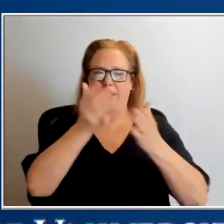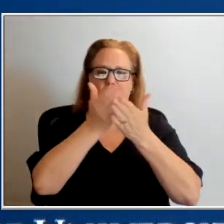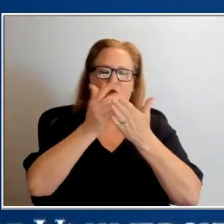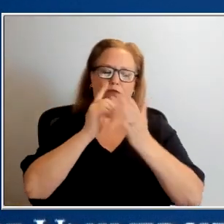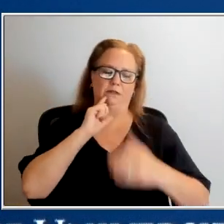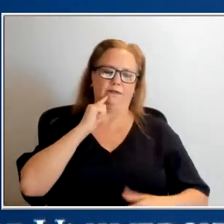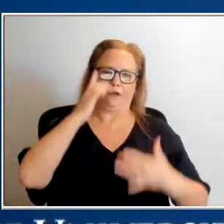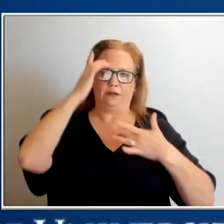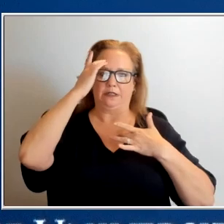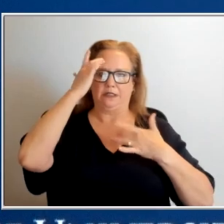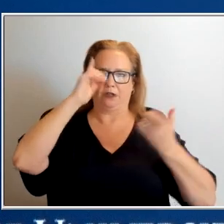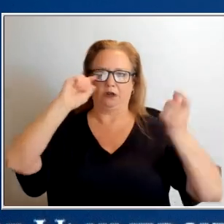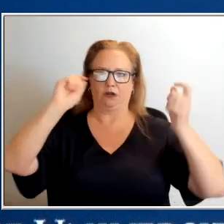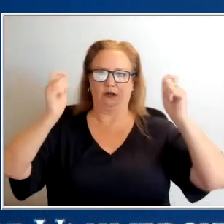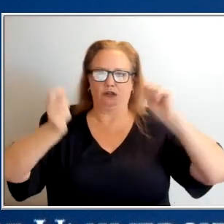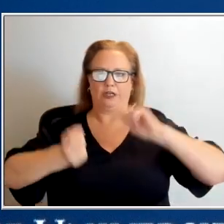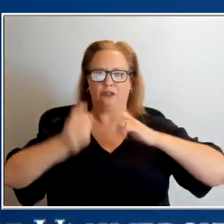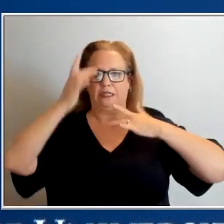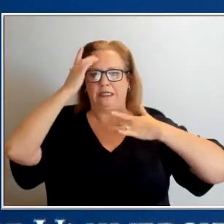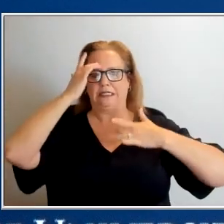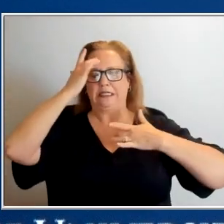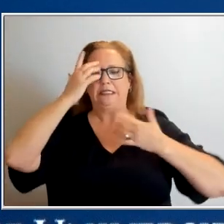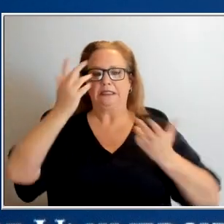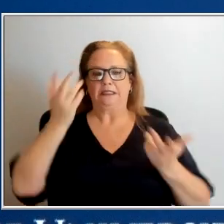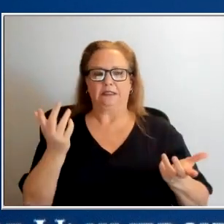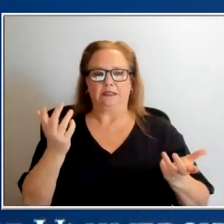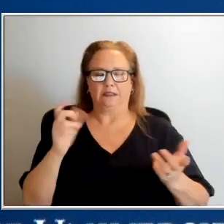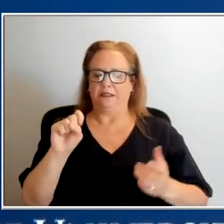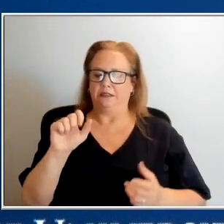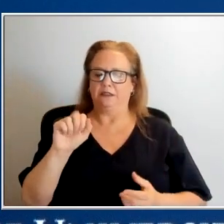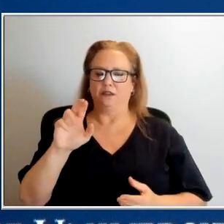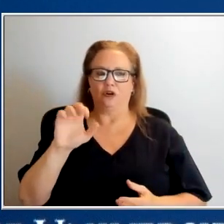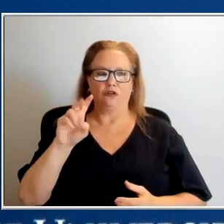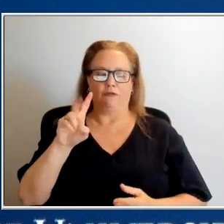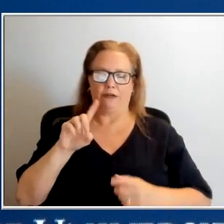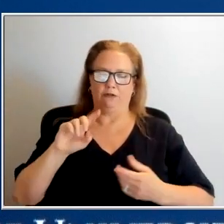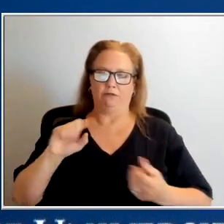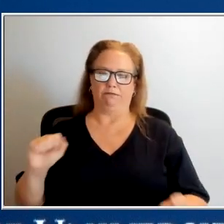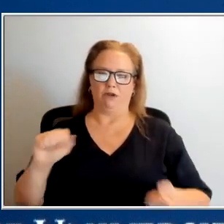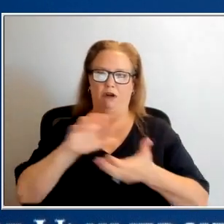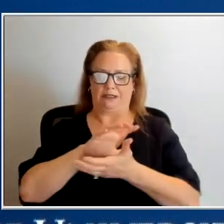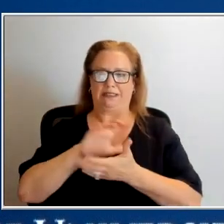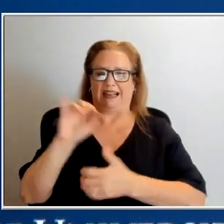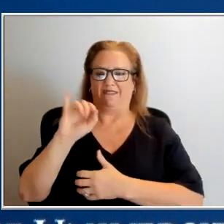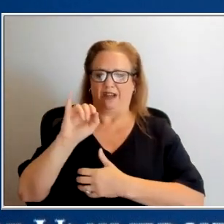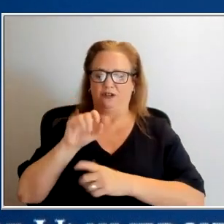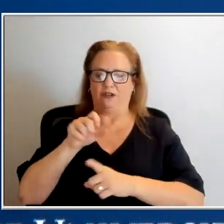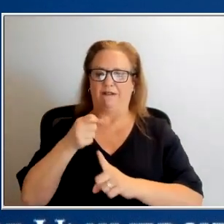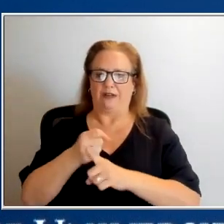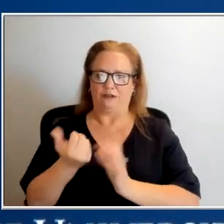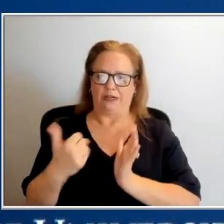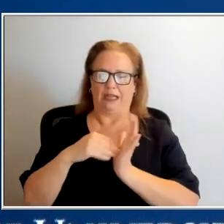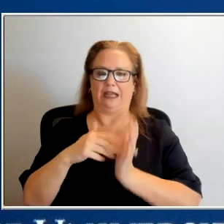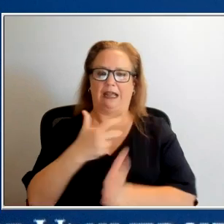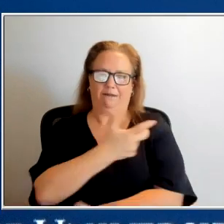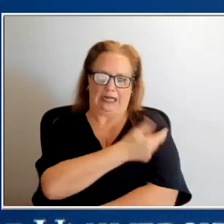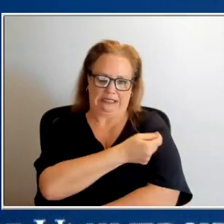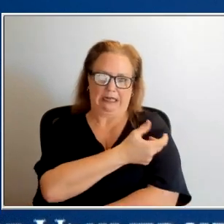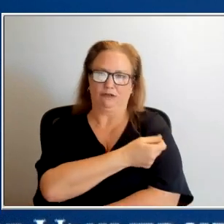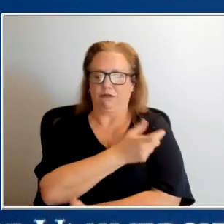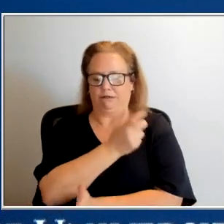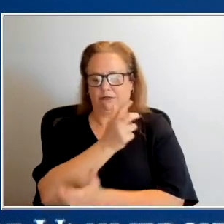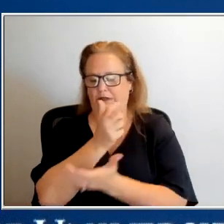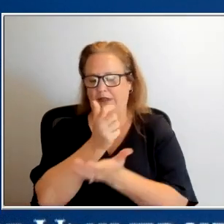or any changes in the disease that SARS-CoV-2 causes. We know that infection, reinfection, of course, vaccination has all helped with